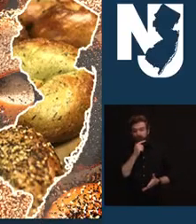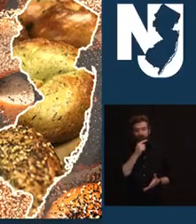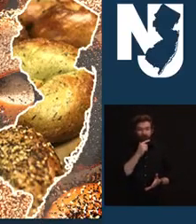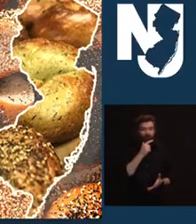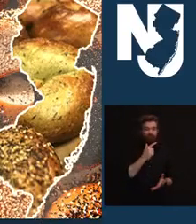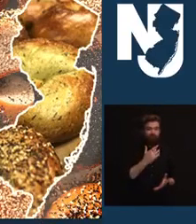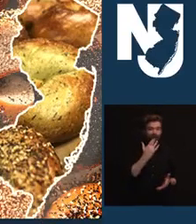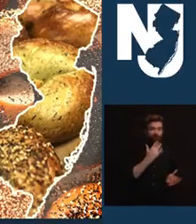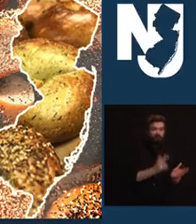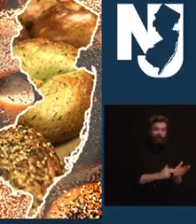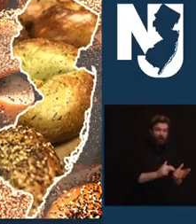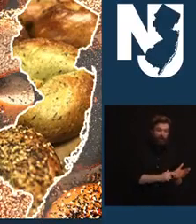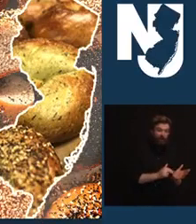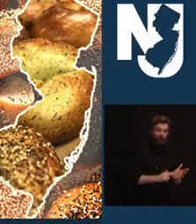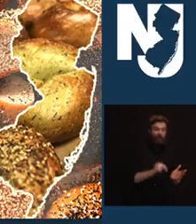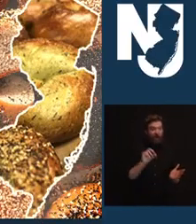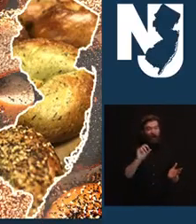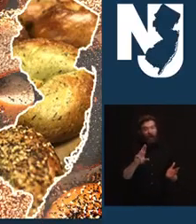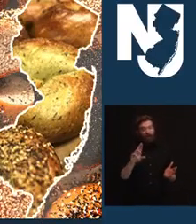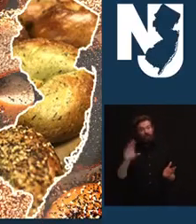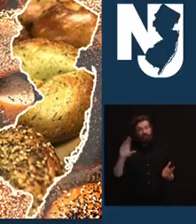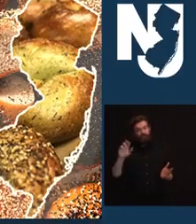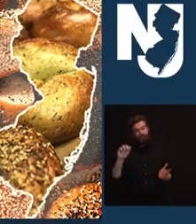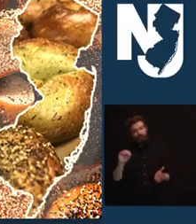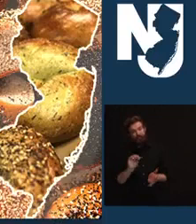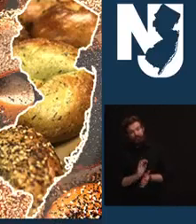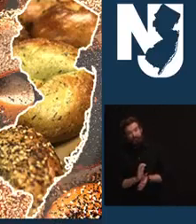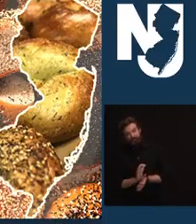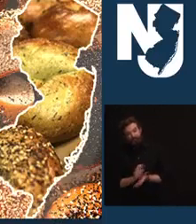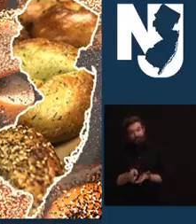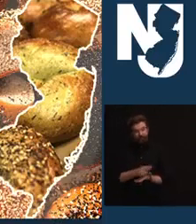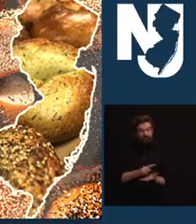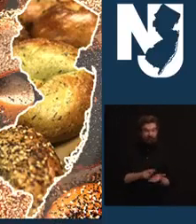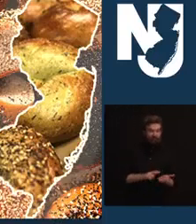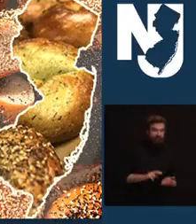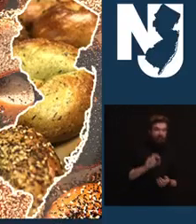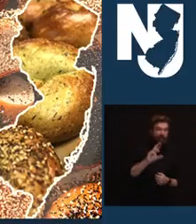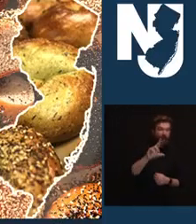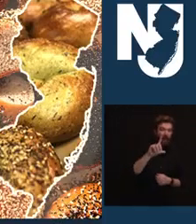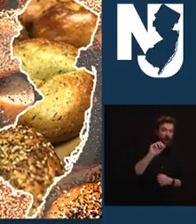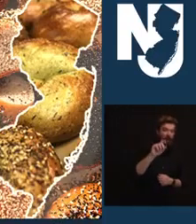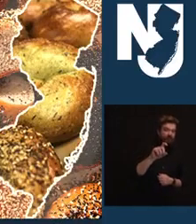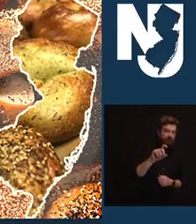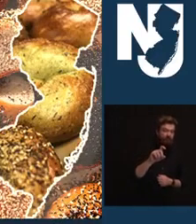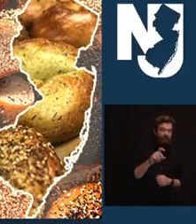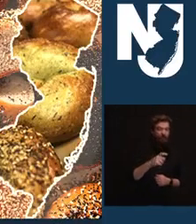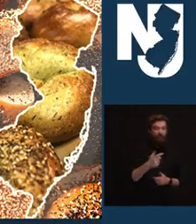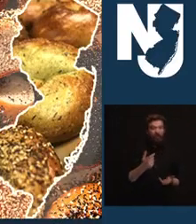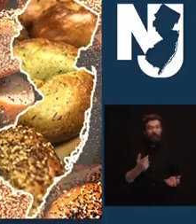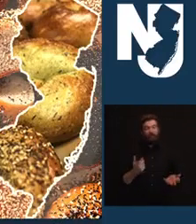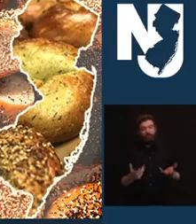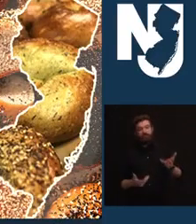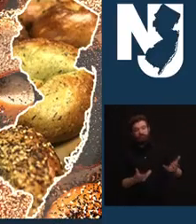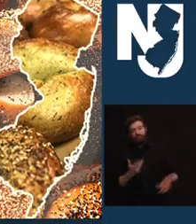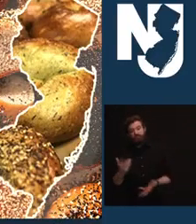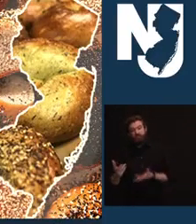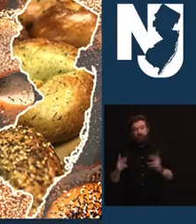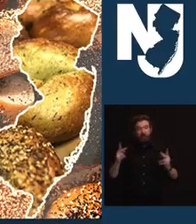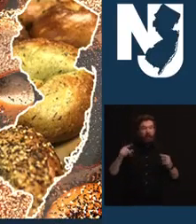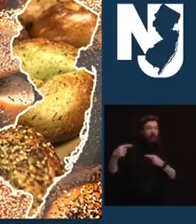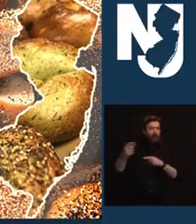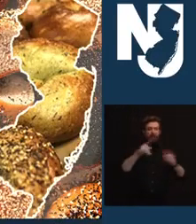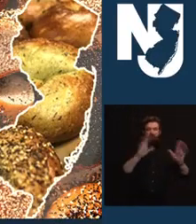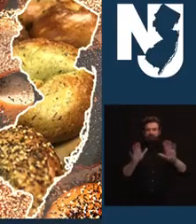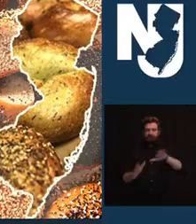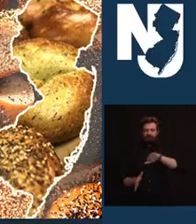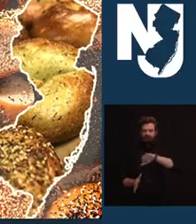butter or a cream cheese schmear, or even if you want lox or whitefish. Those arguments are all for another day.